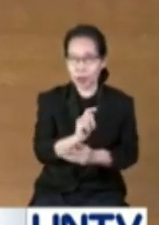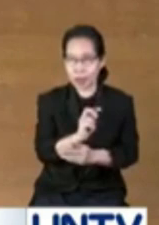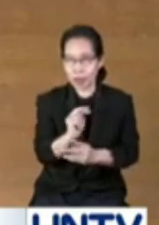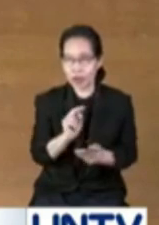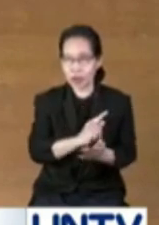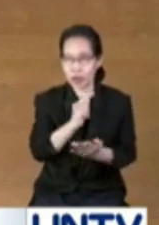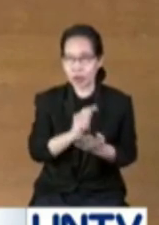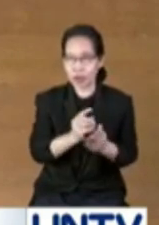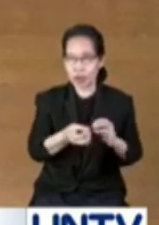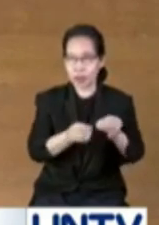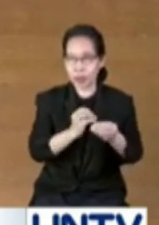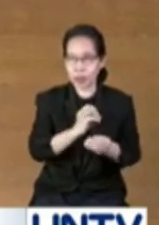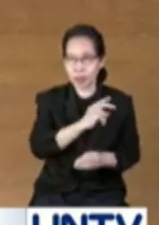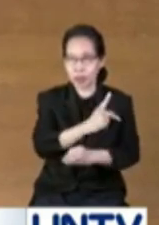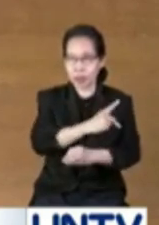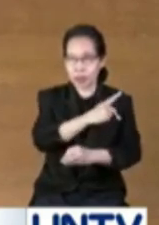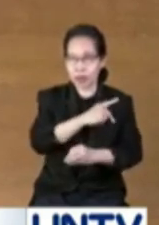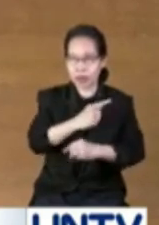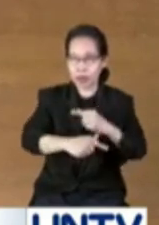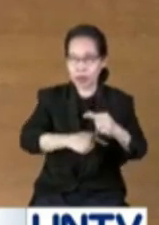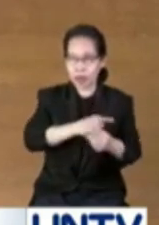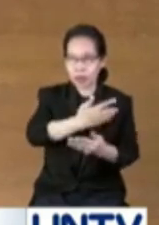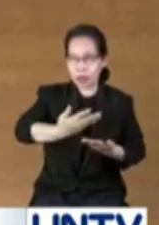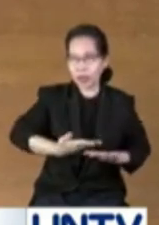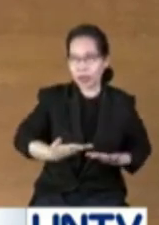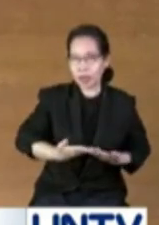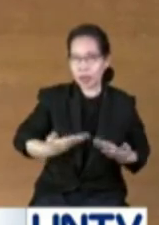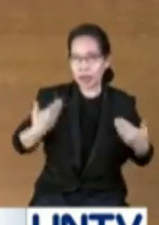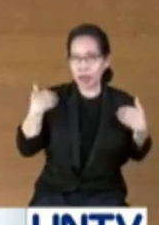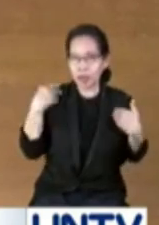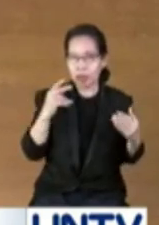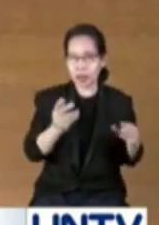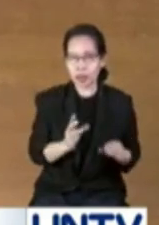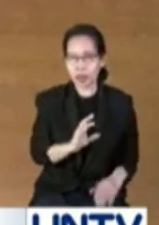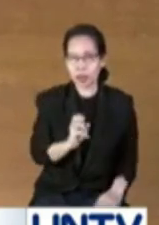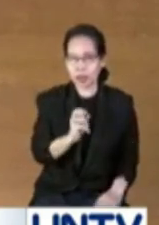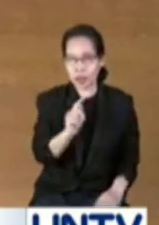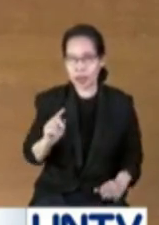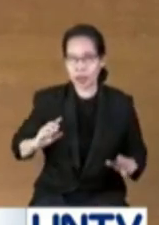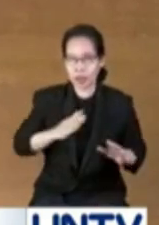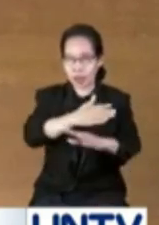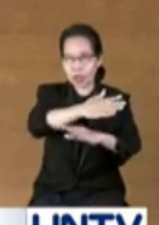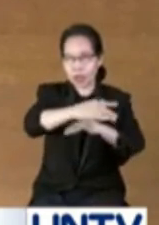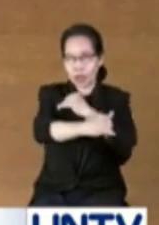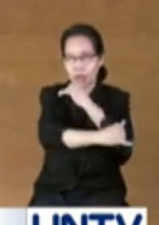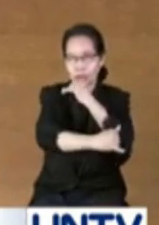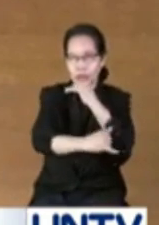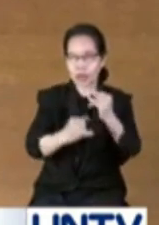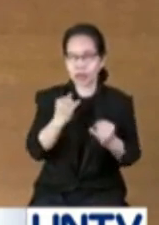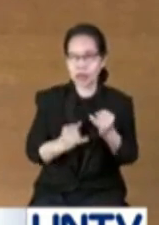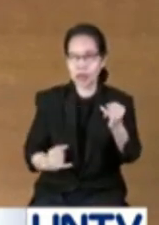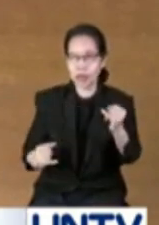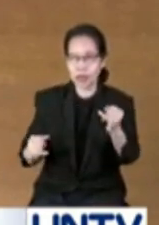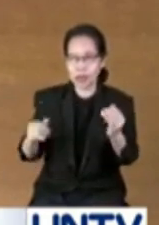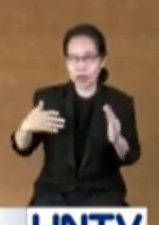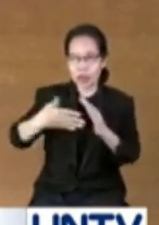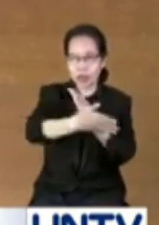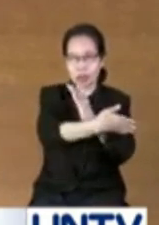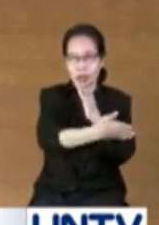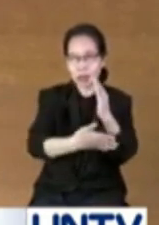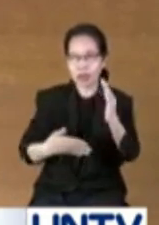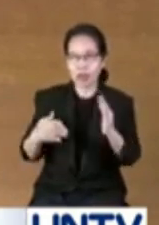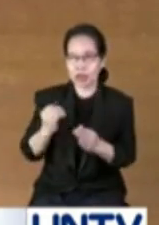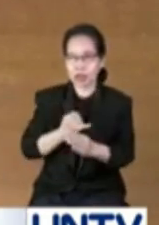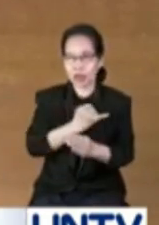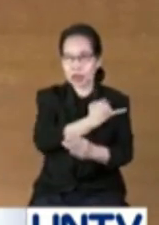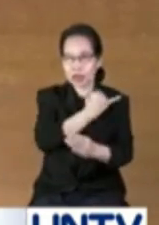power generation facilities that have been switched on across the country since last year, substantially increasing our energy